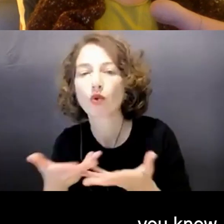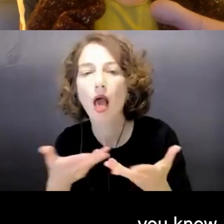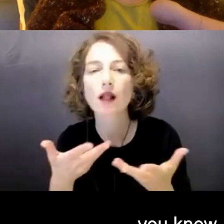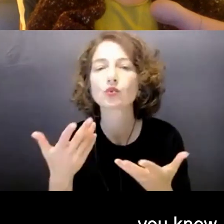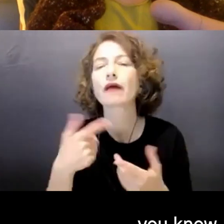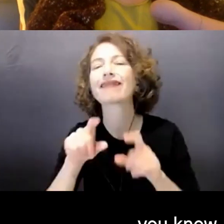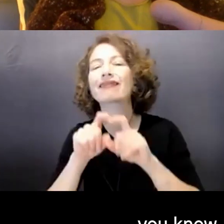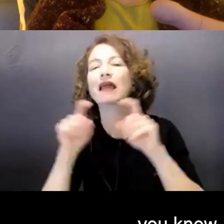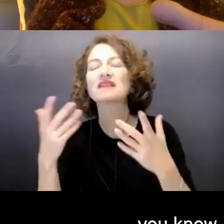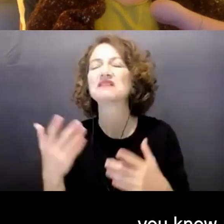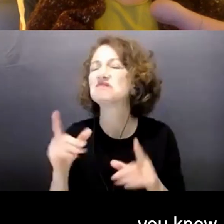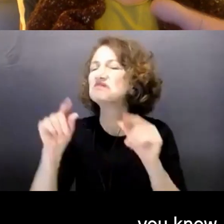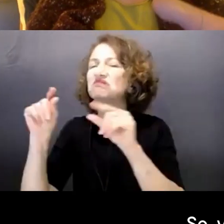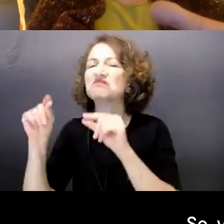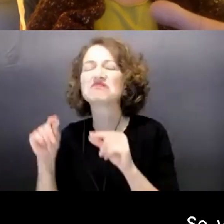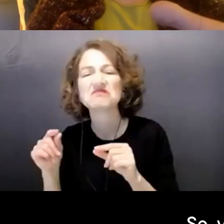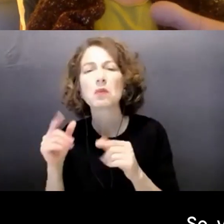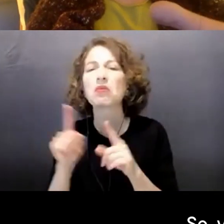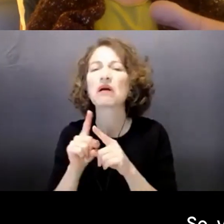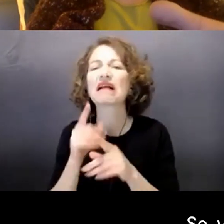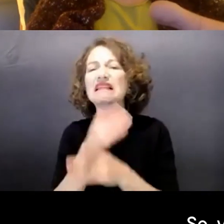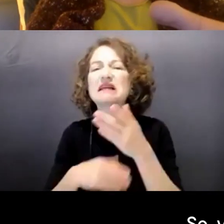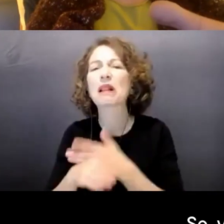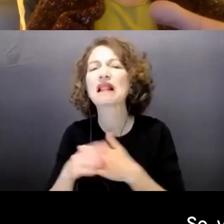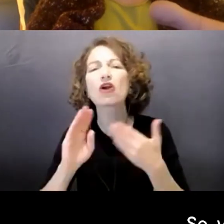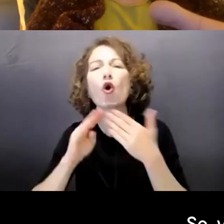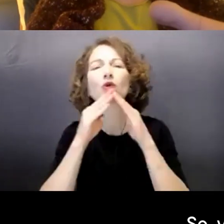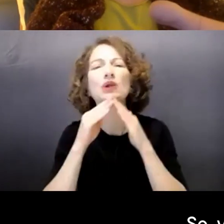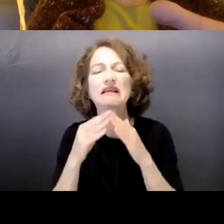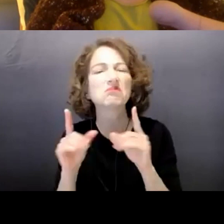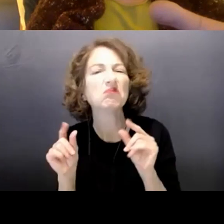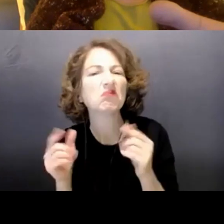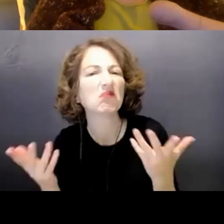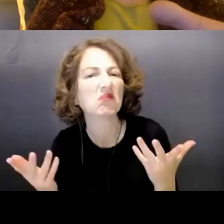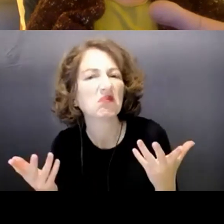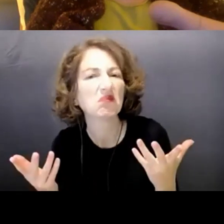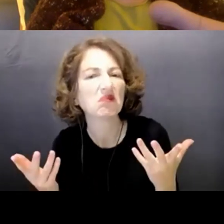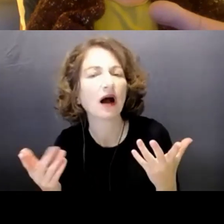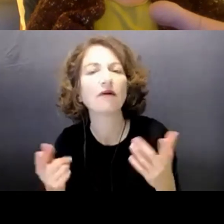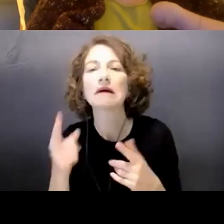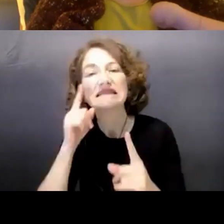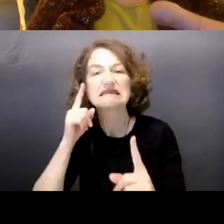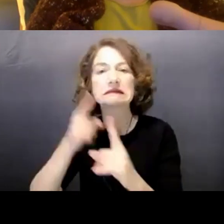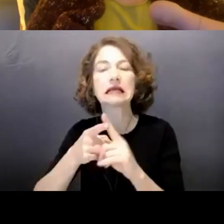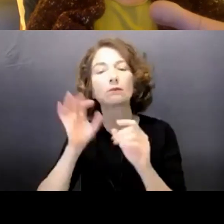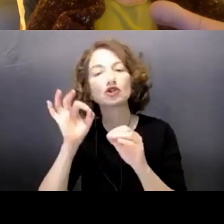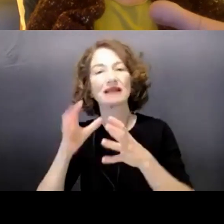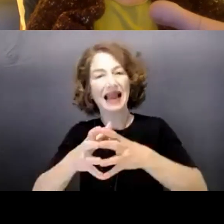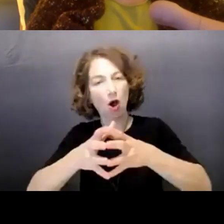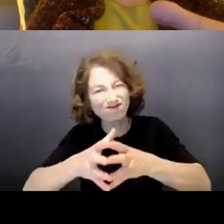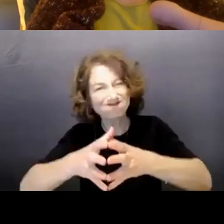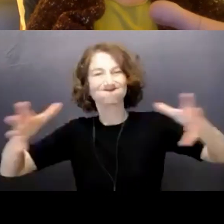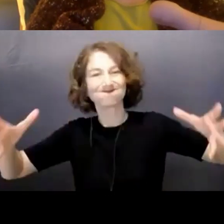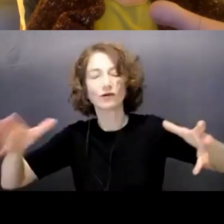what does disability community mean for us? So you've created this very intentional space for disabled and